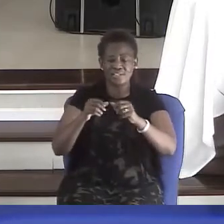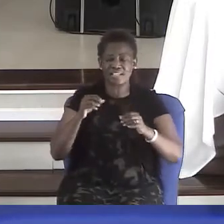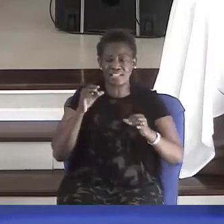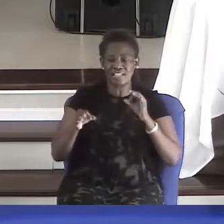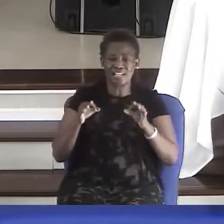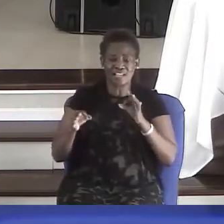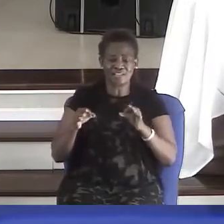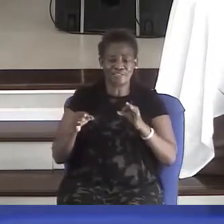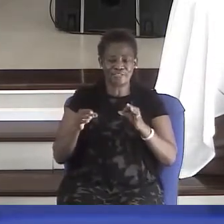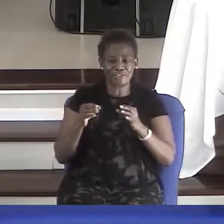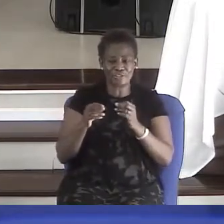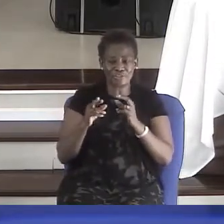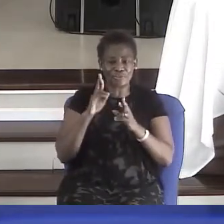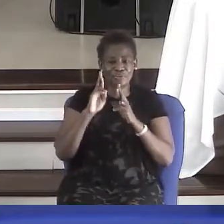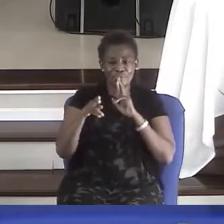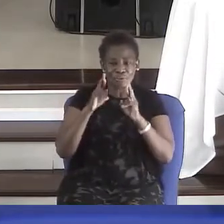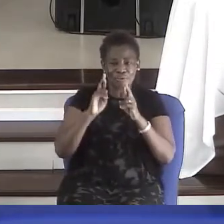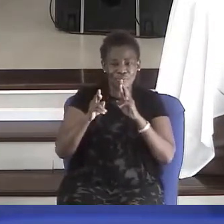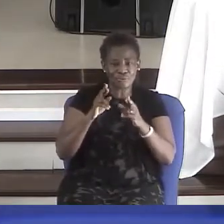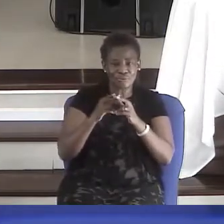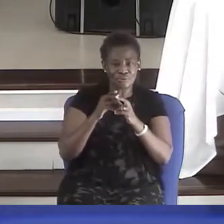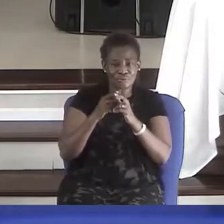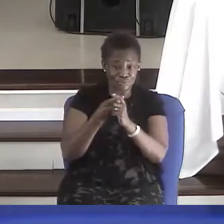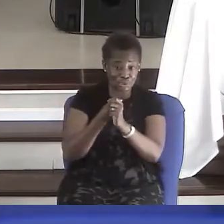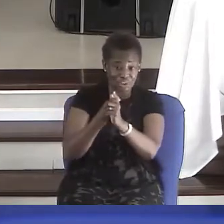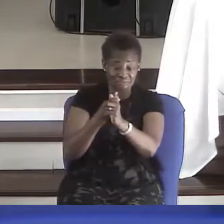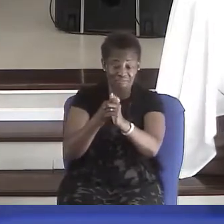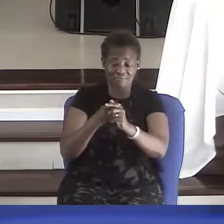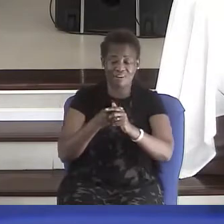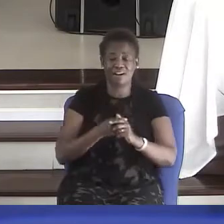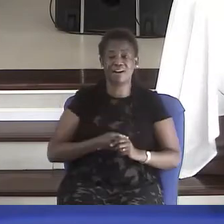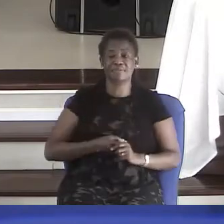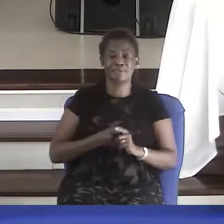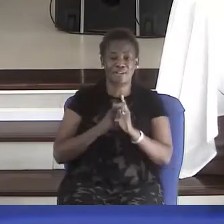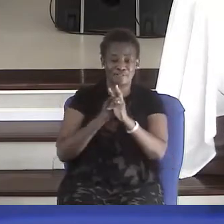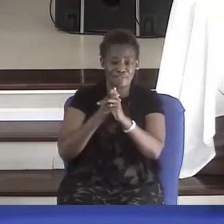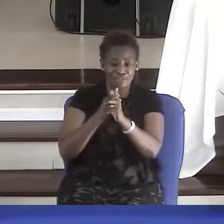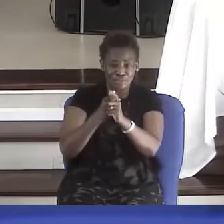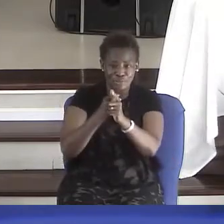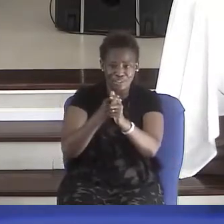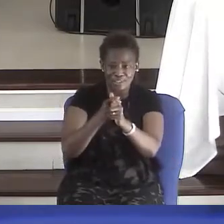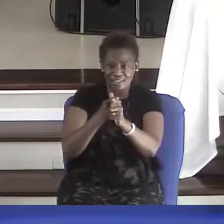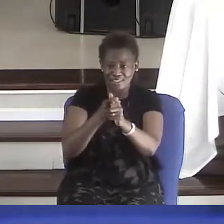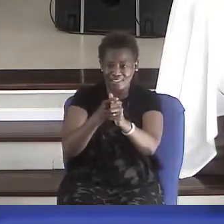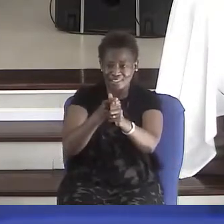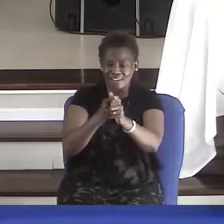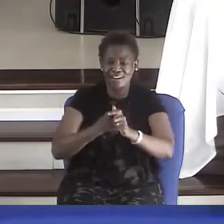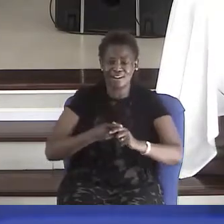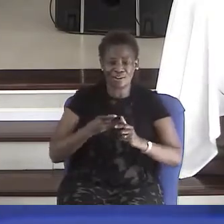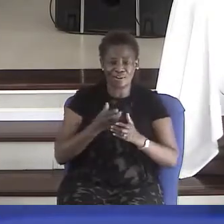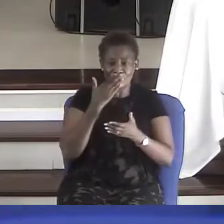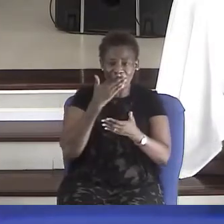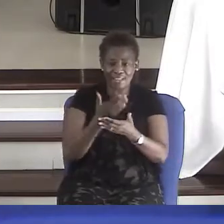with glorious consequences. But you've got to run well. So like you see, rejoice in